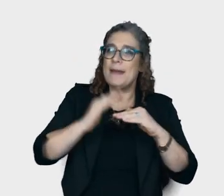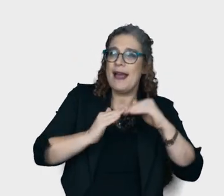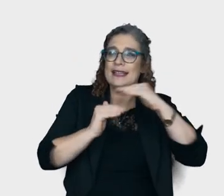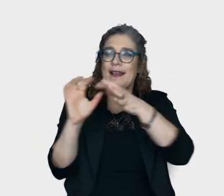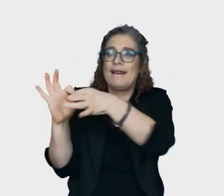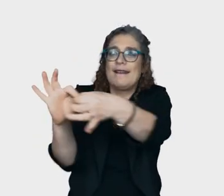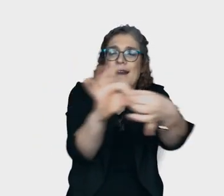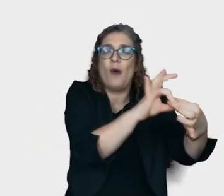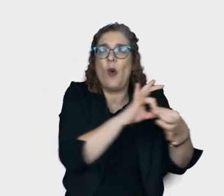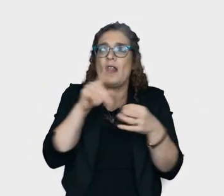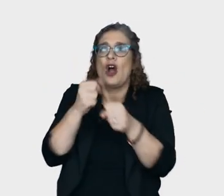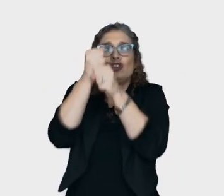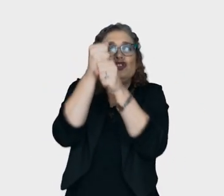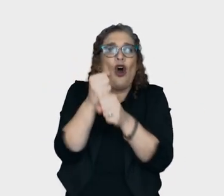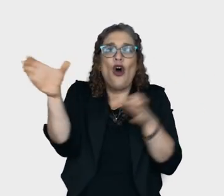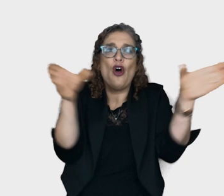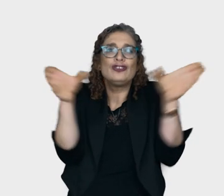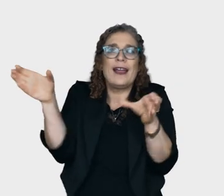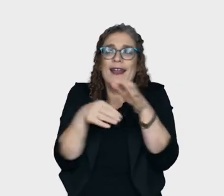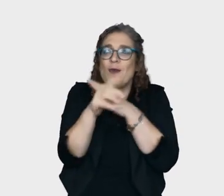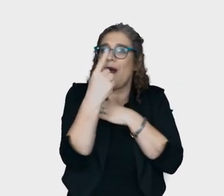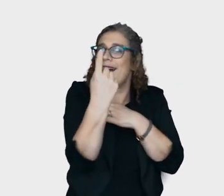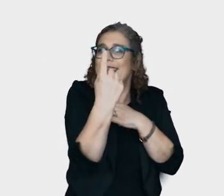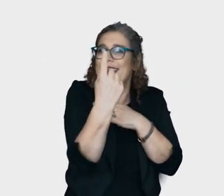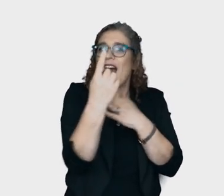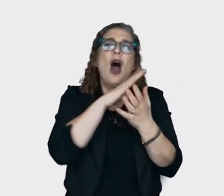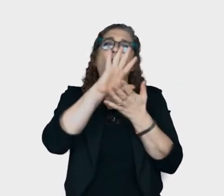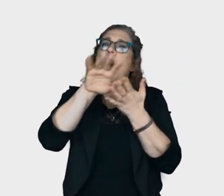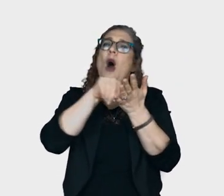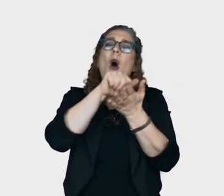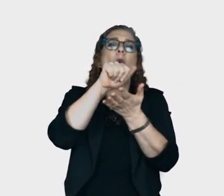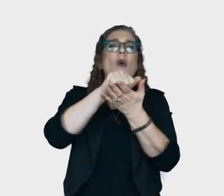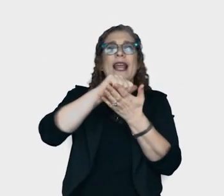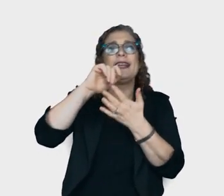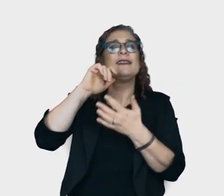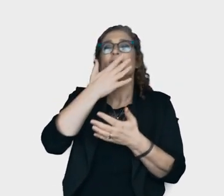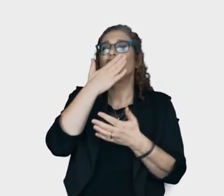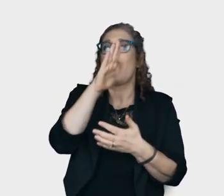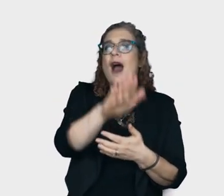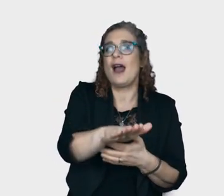Oh,